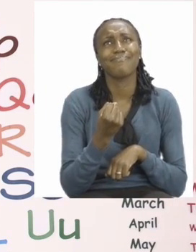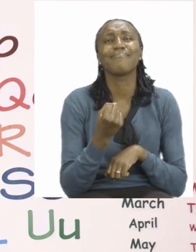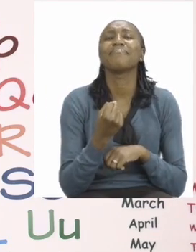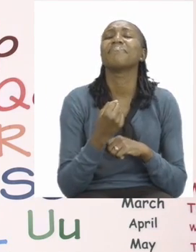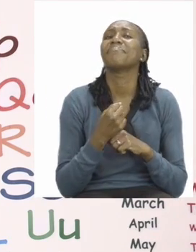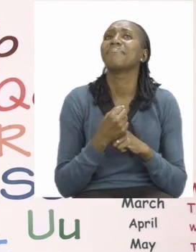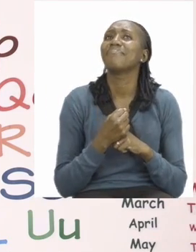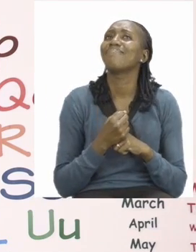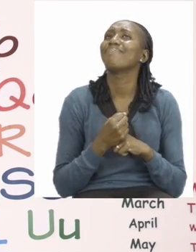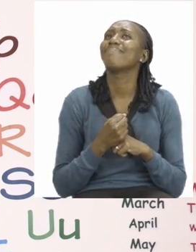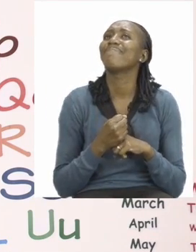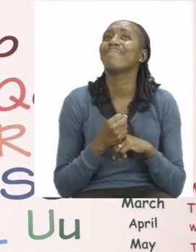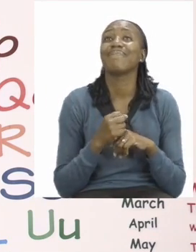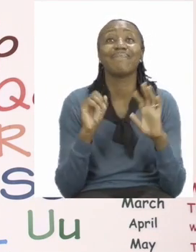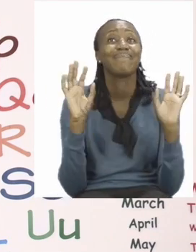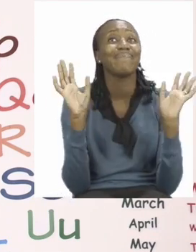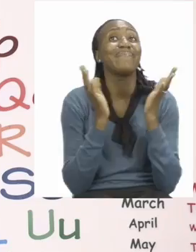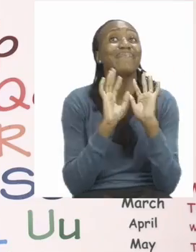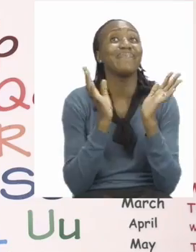today and